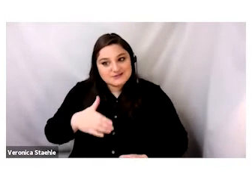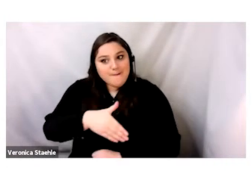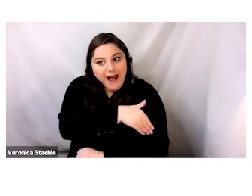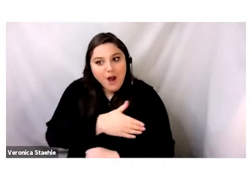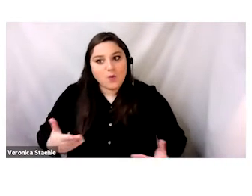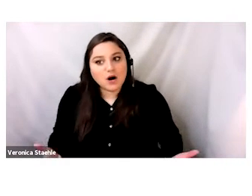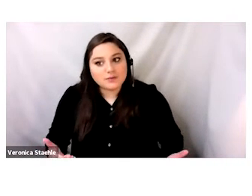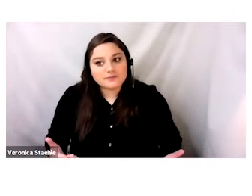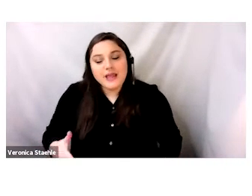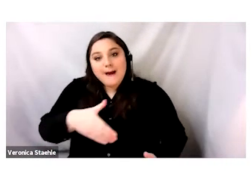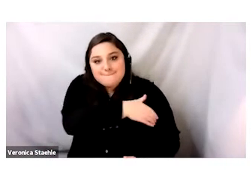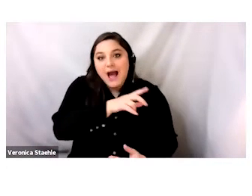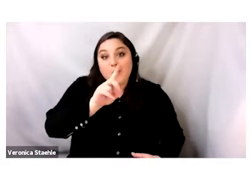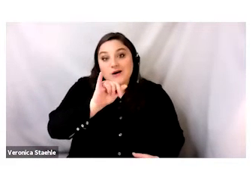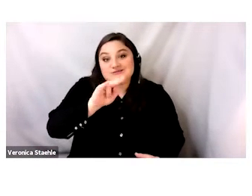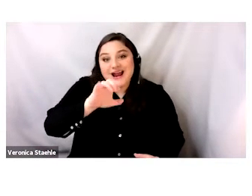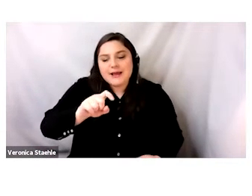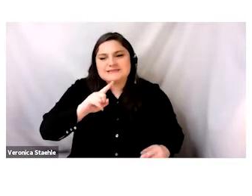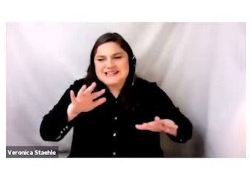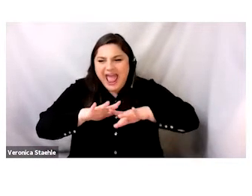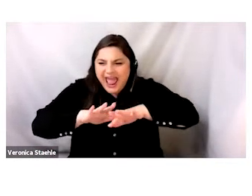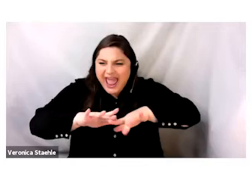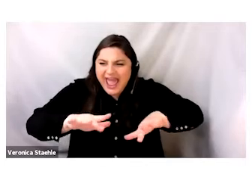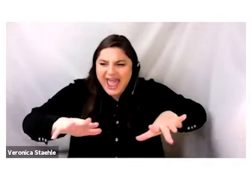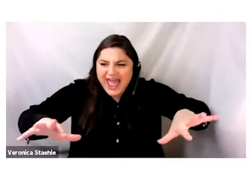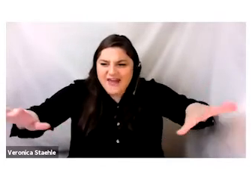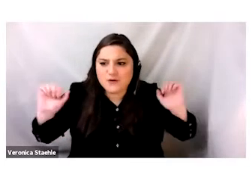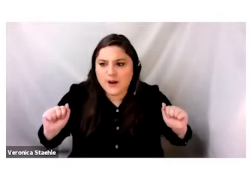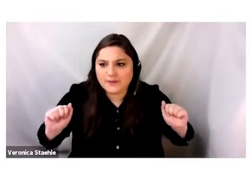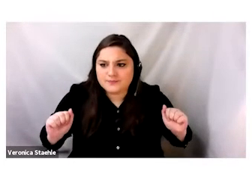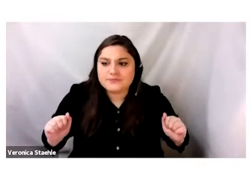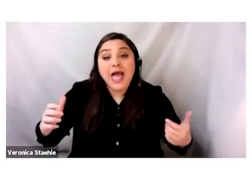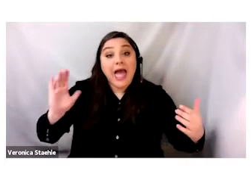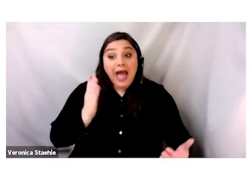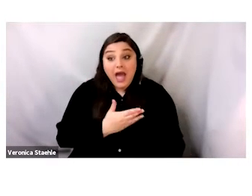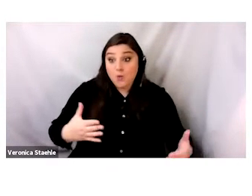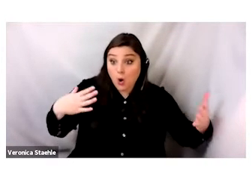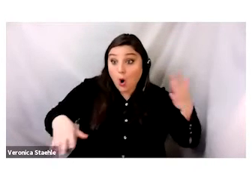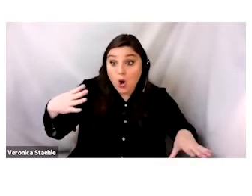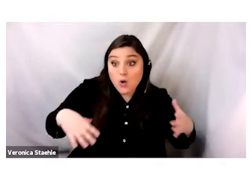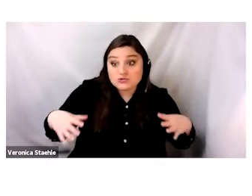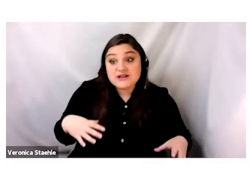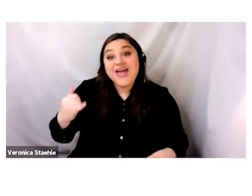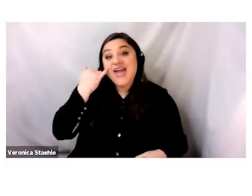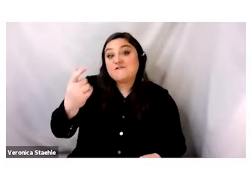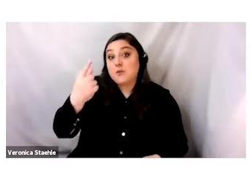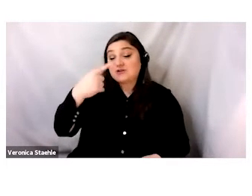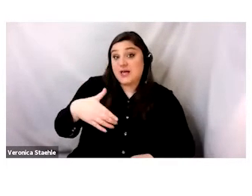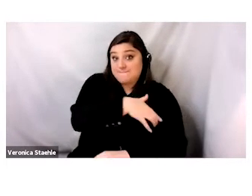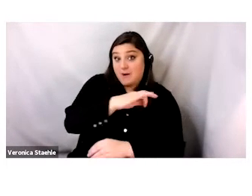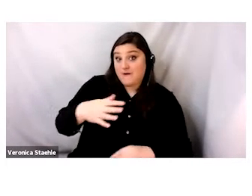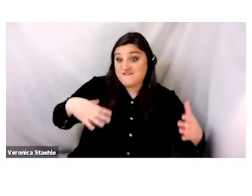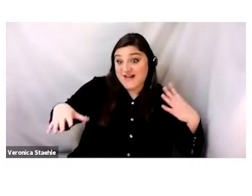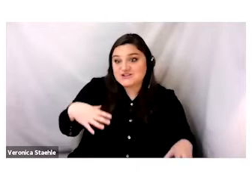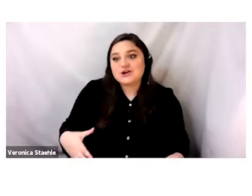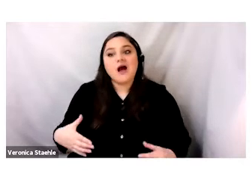is everywhere. Unfortunately, even the clothes that we wear, as we know, the power of fashion, that also gives